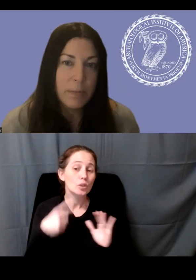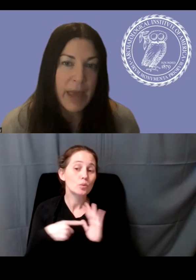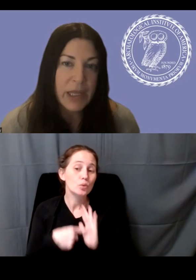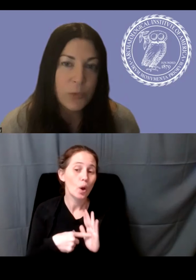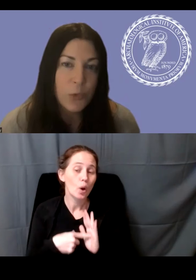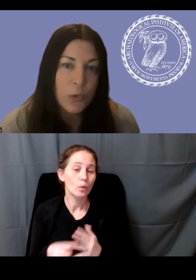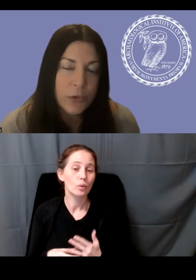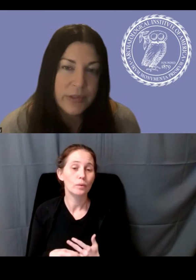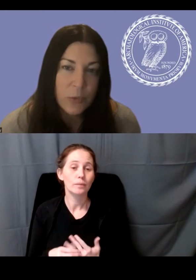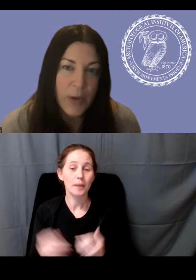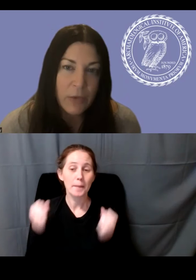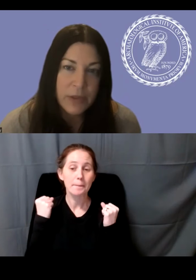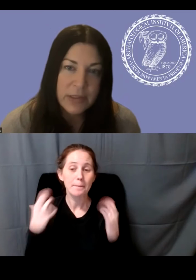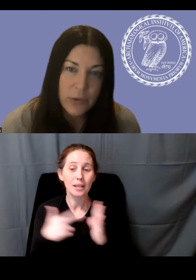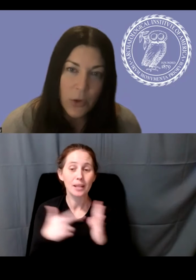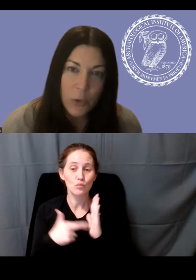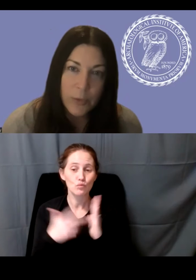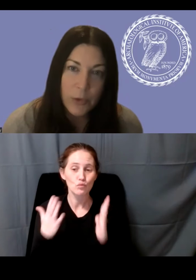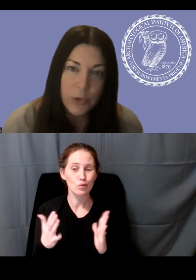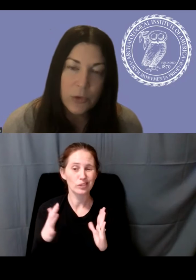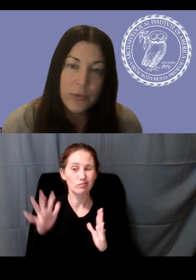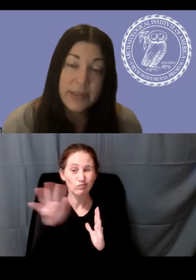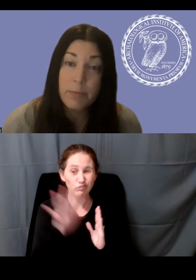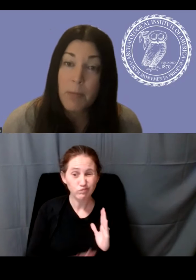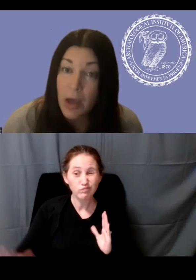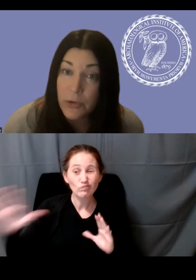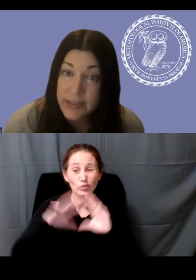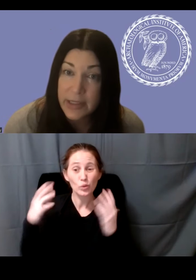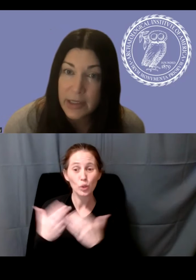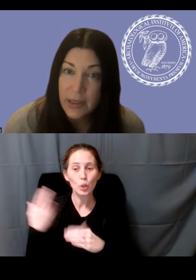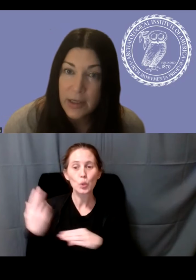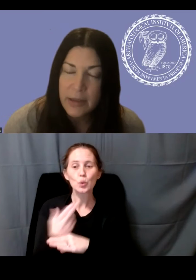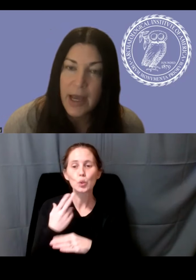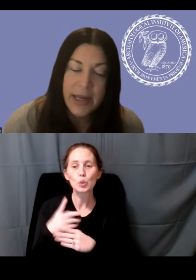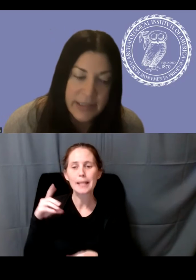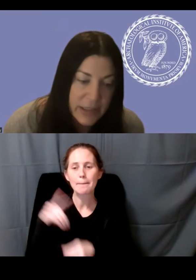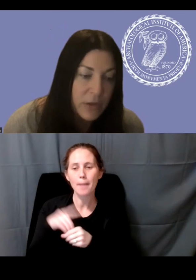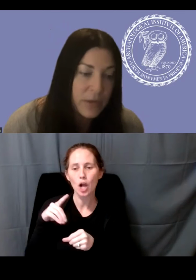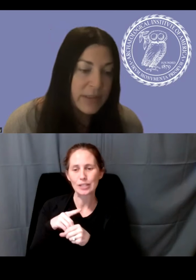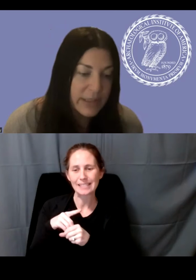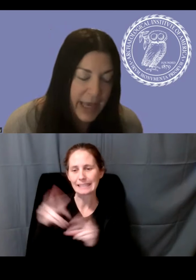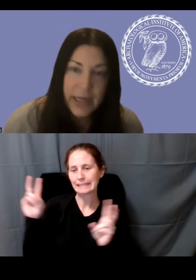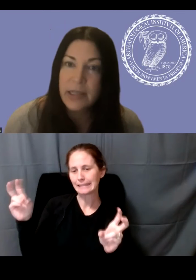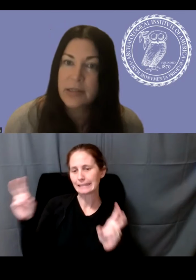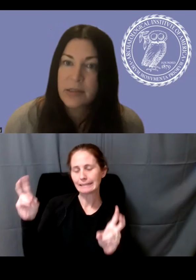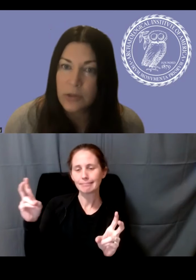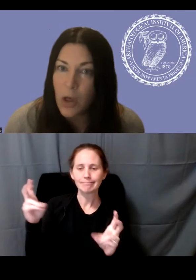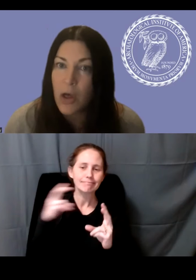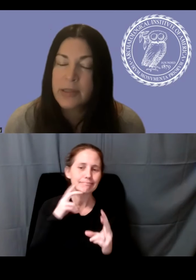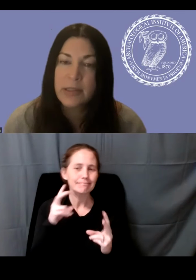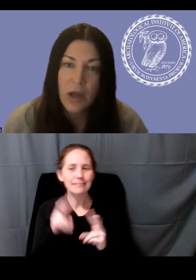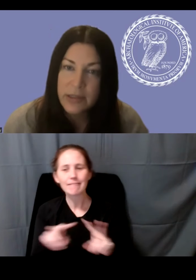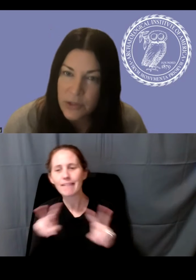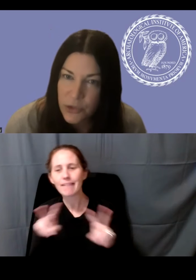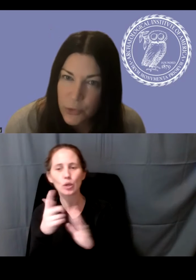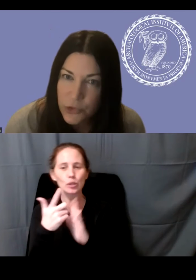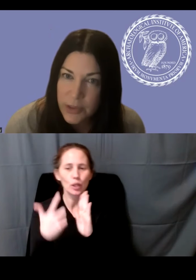there are many rulers around this globe who use democracy, the ideals, the tenets, the